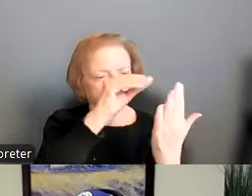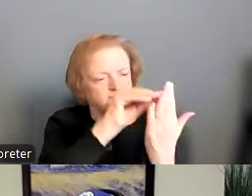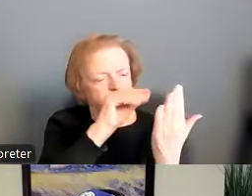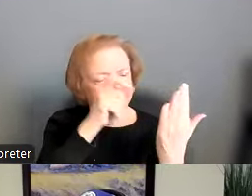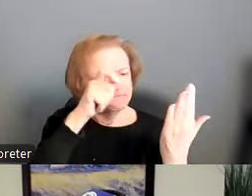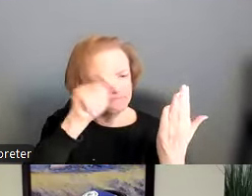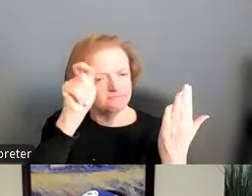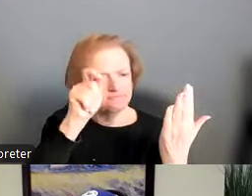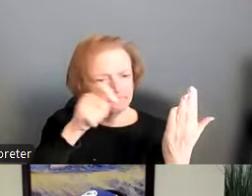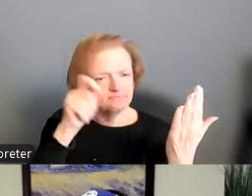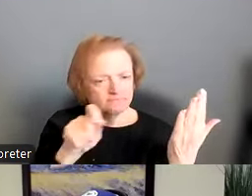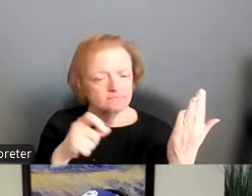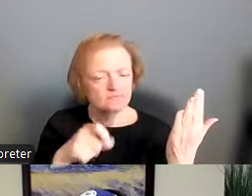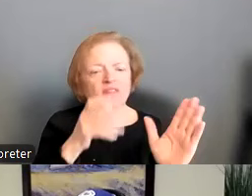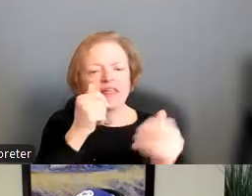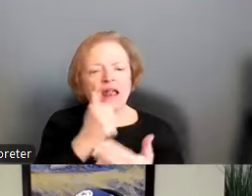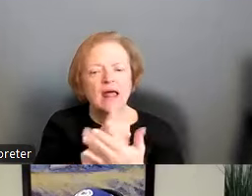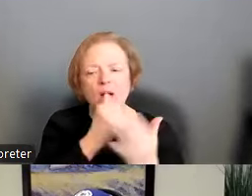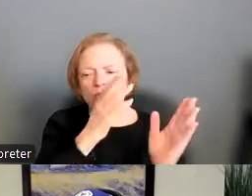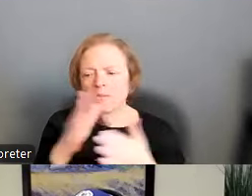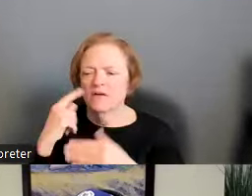the interview the next day. Okay.